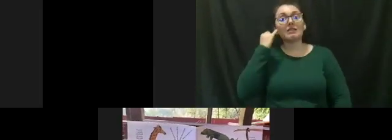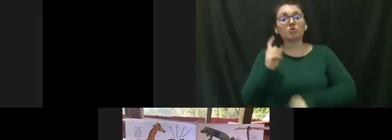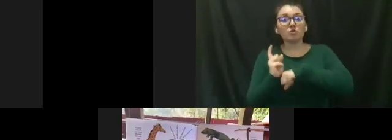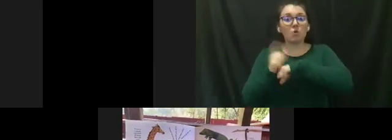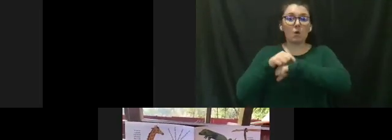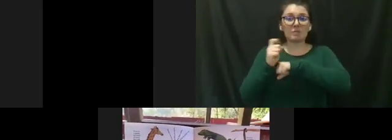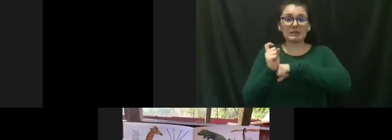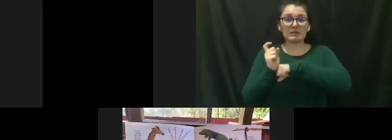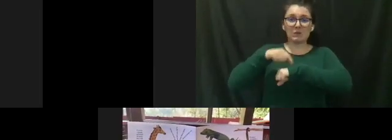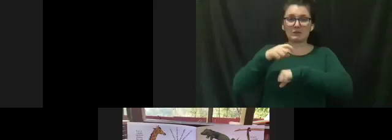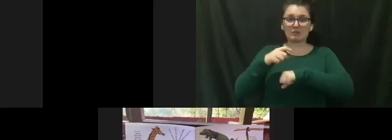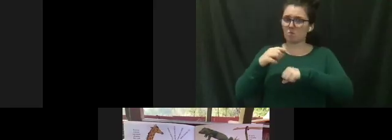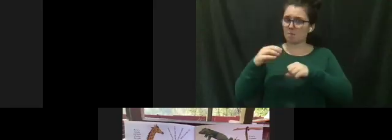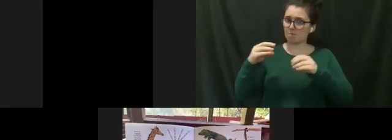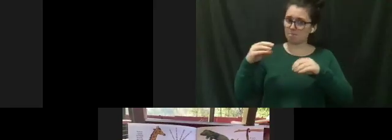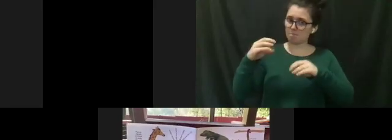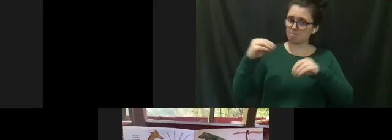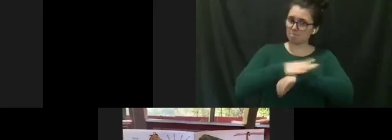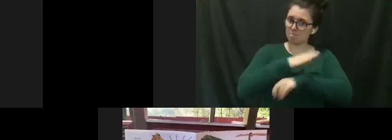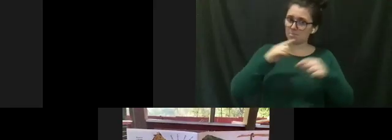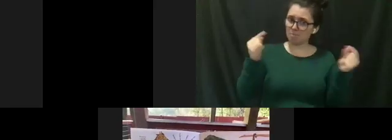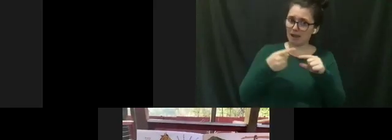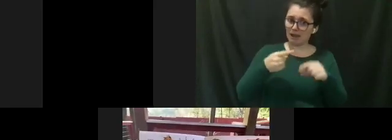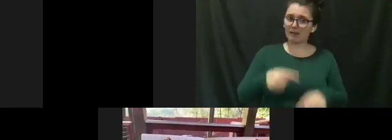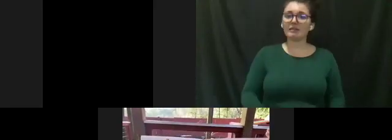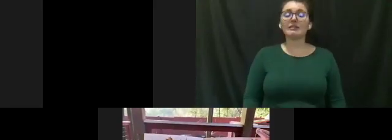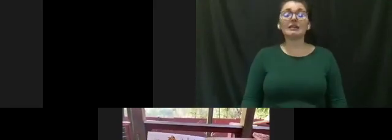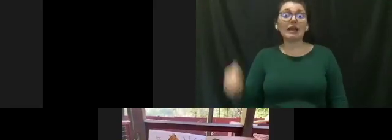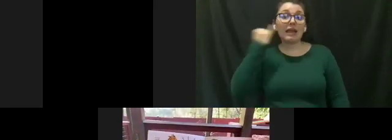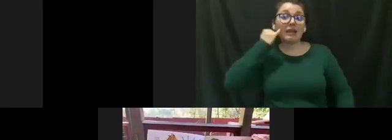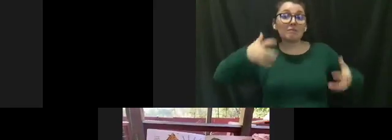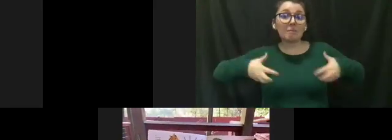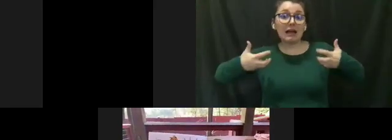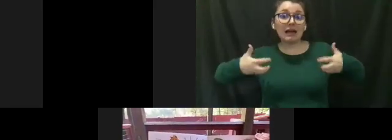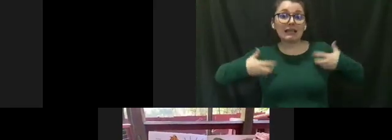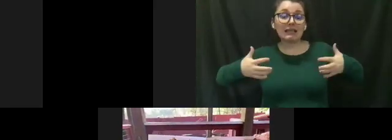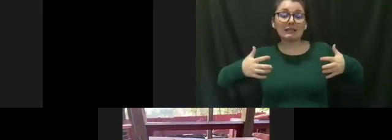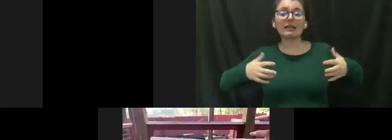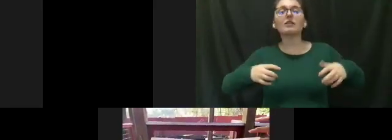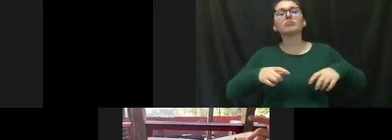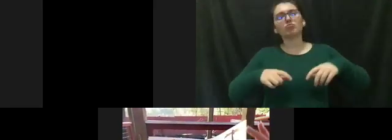you're a monkey, you hang from a tree by your tail.